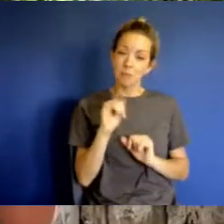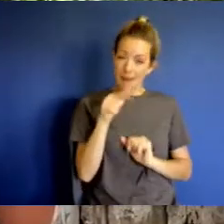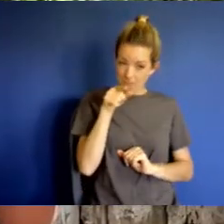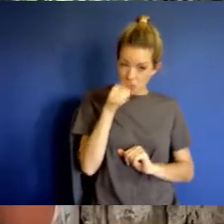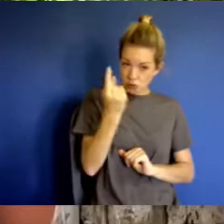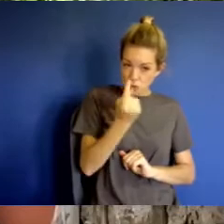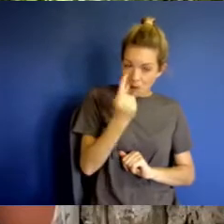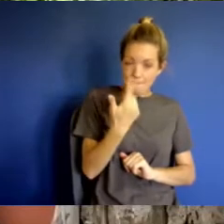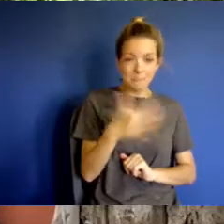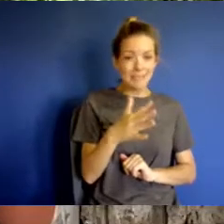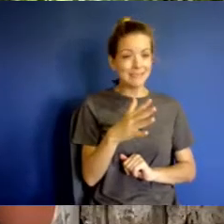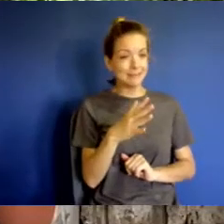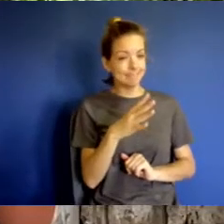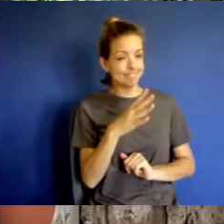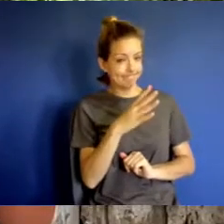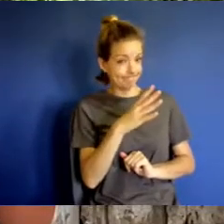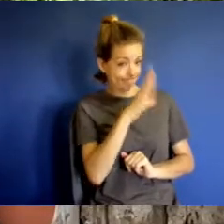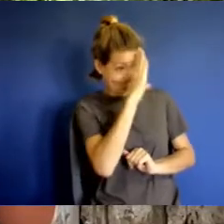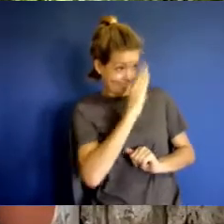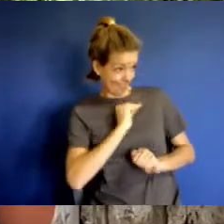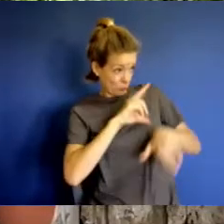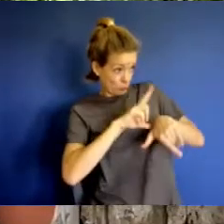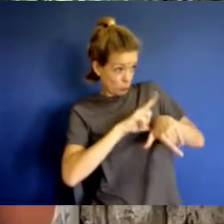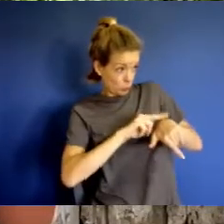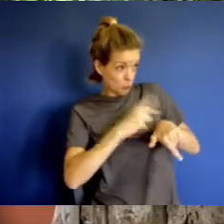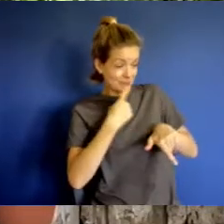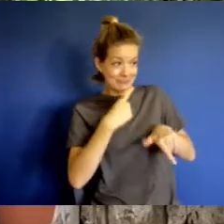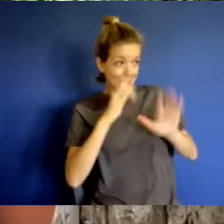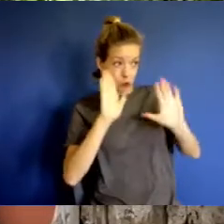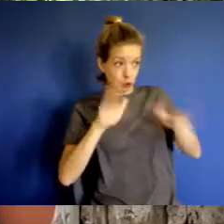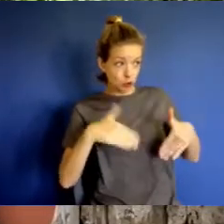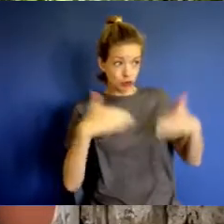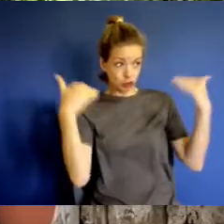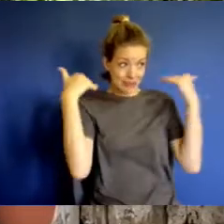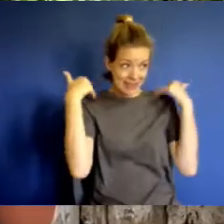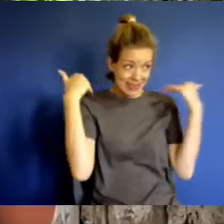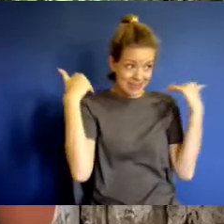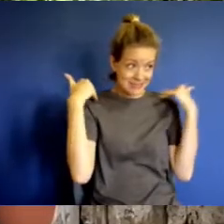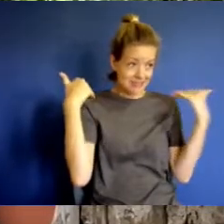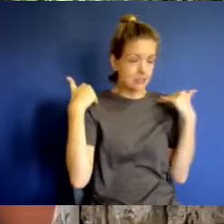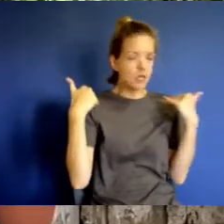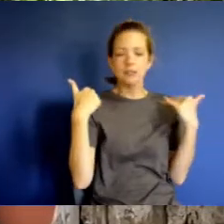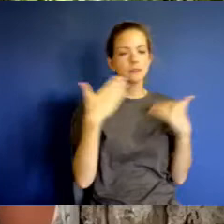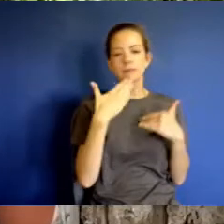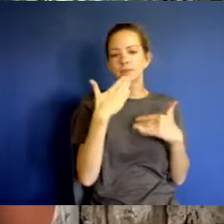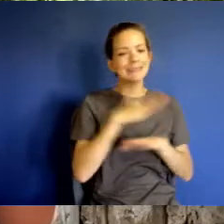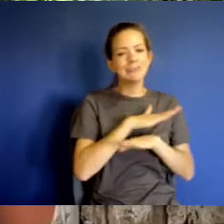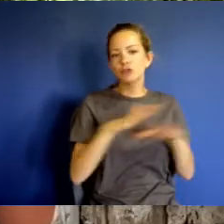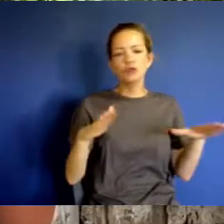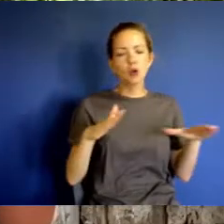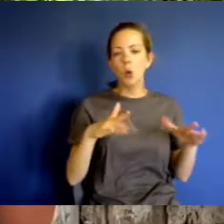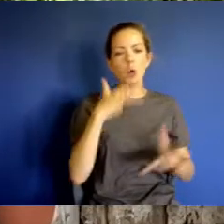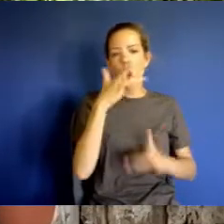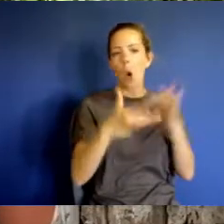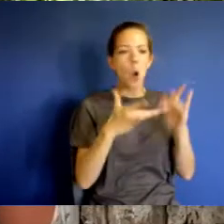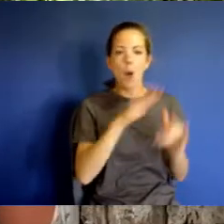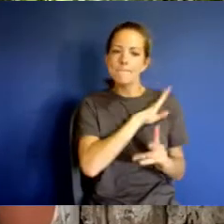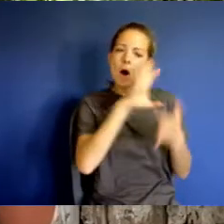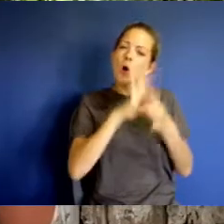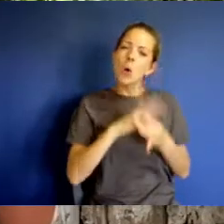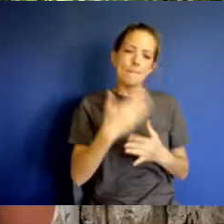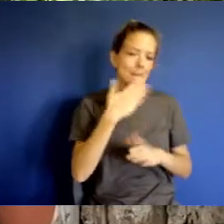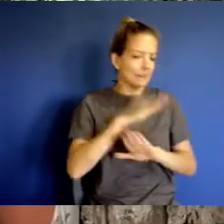you've been told by a medical professional that you shouldn't exercise, then please don't take part in our online